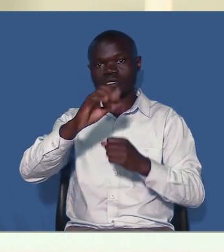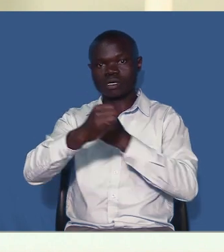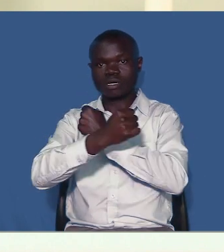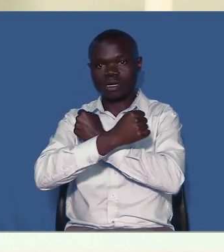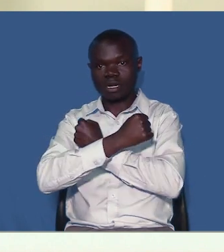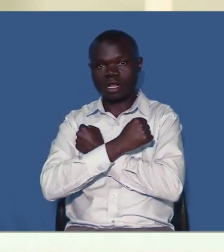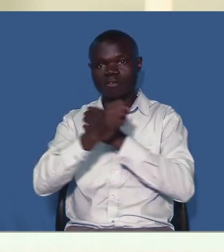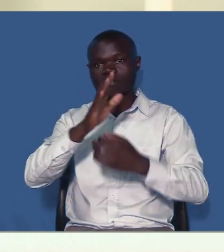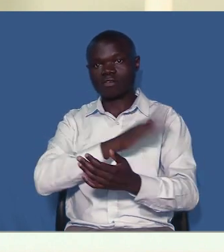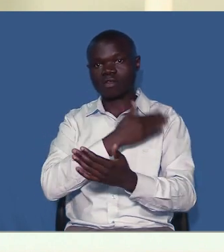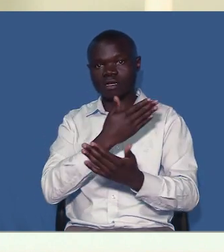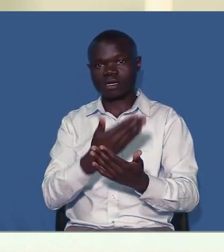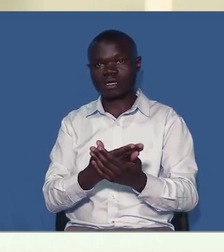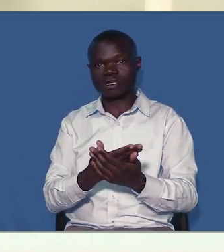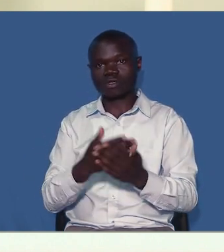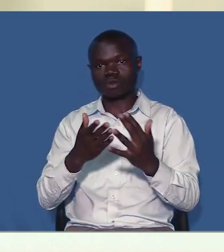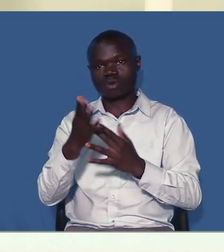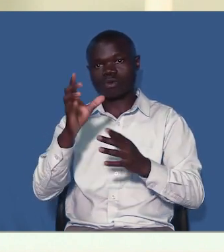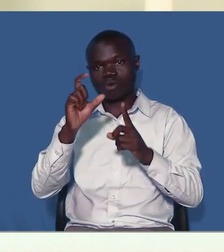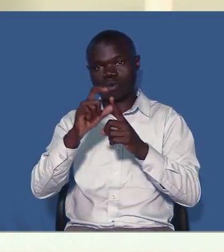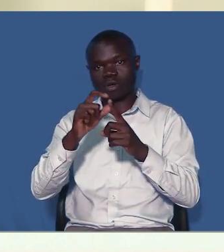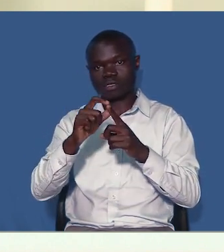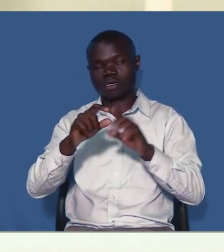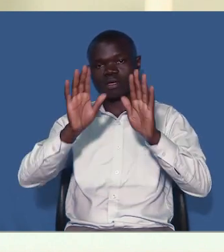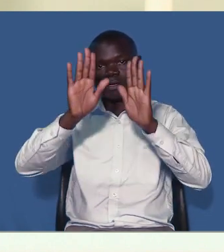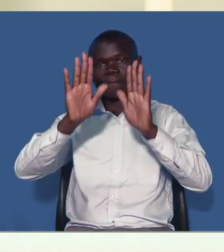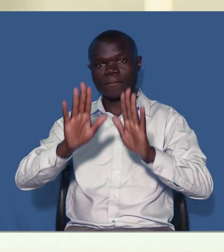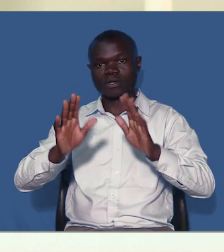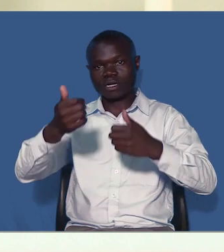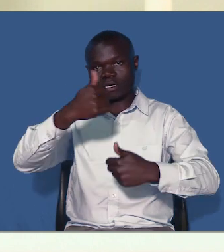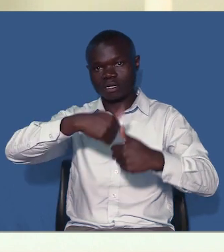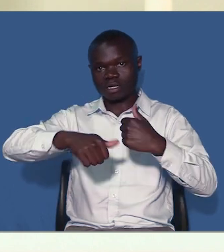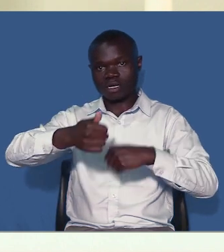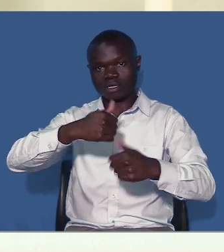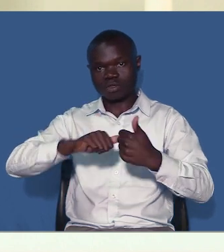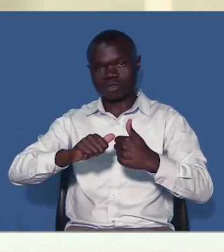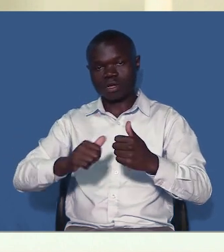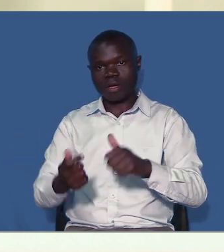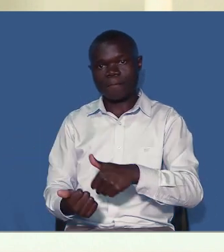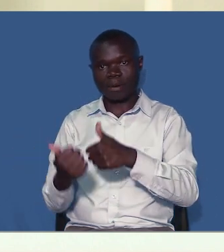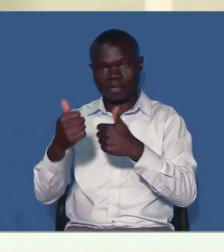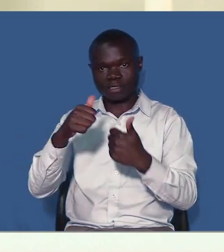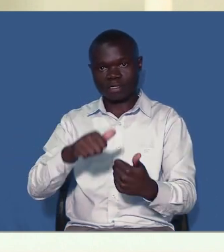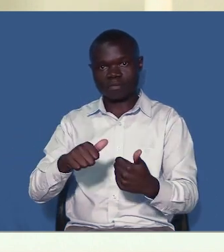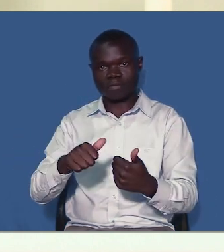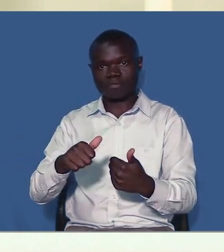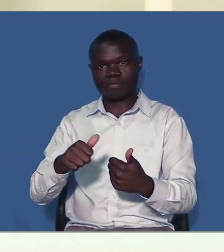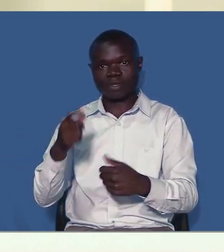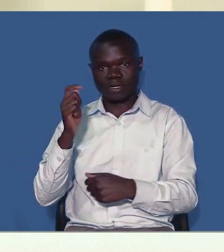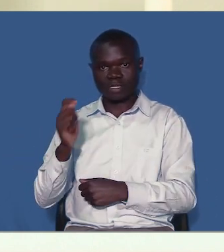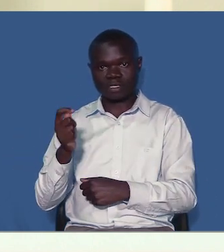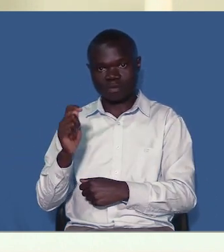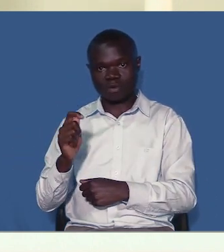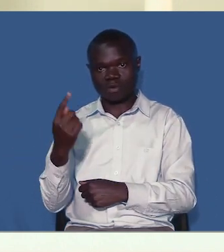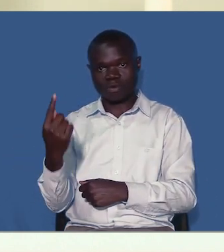words and, the most important, our actions. Baptism is a visible testimony of one's faith and can serve